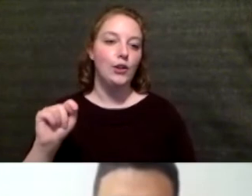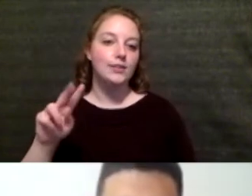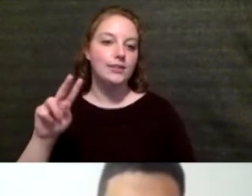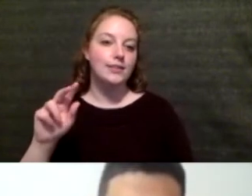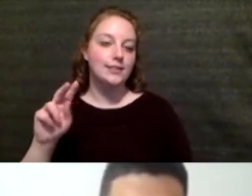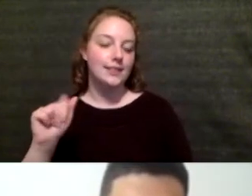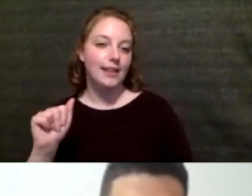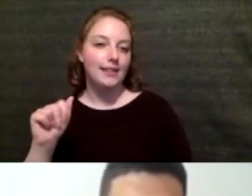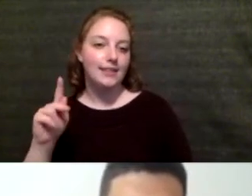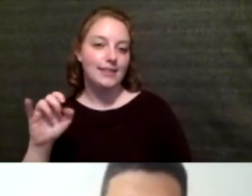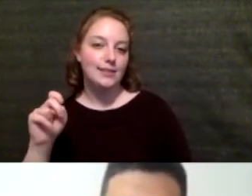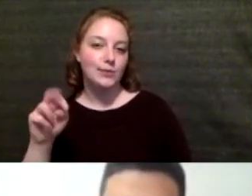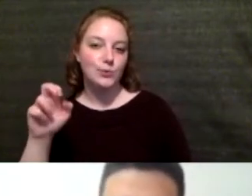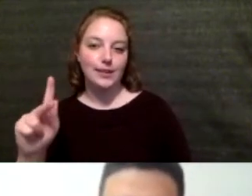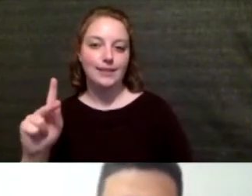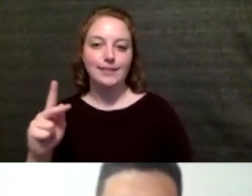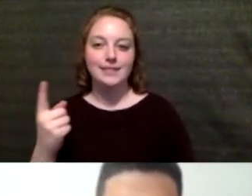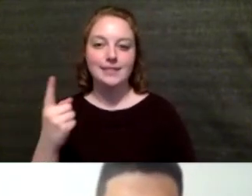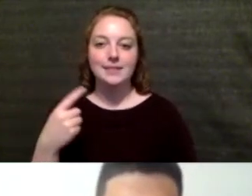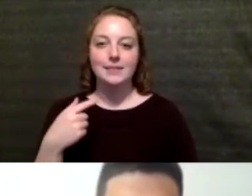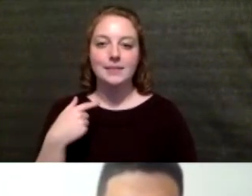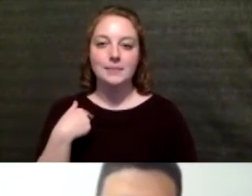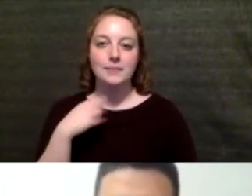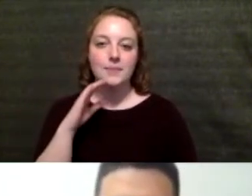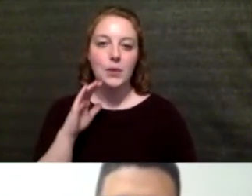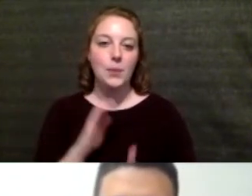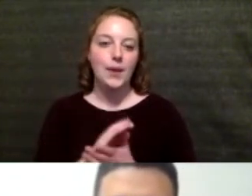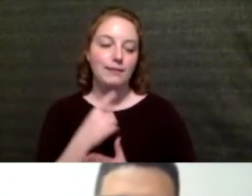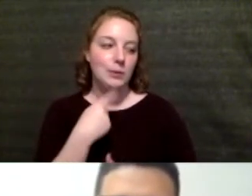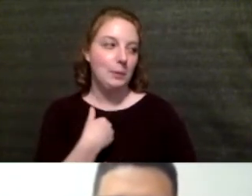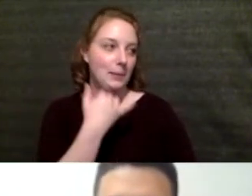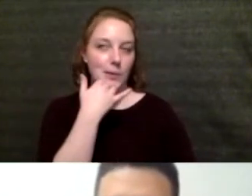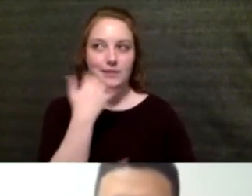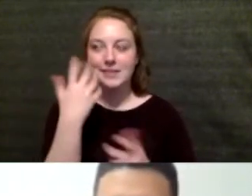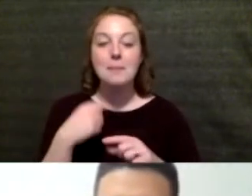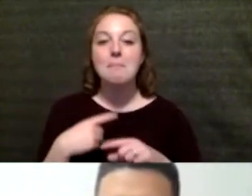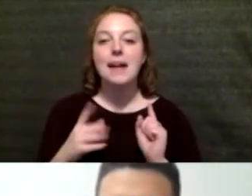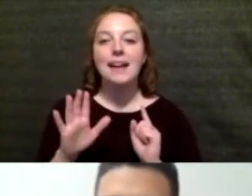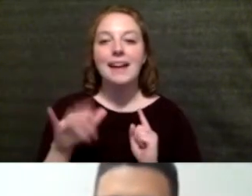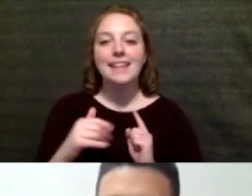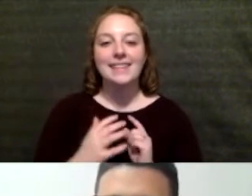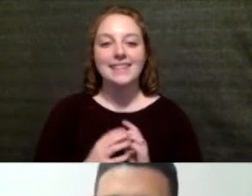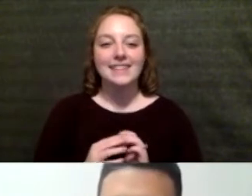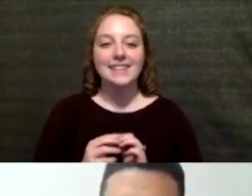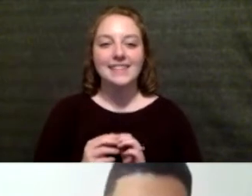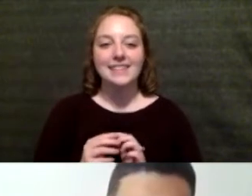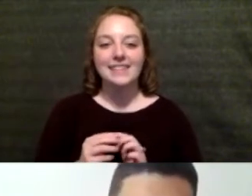Oh, or I don't know. My wife just corrected me. I got that wrong. Um, but I do have a, um,